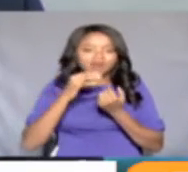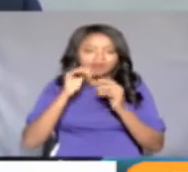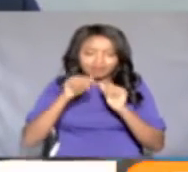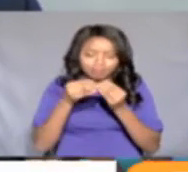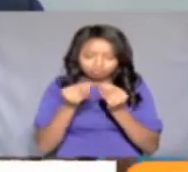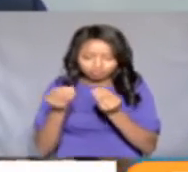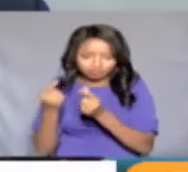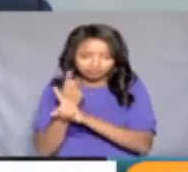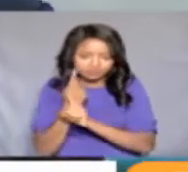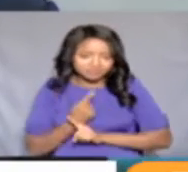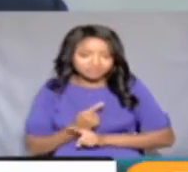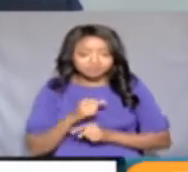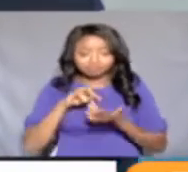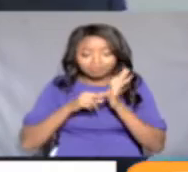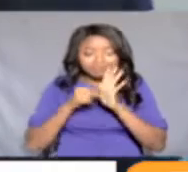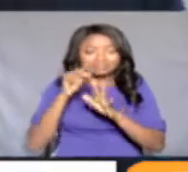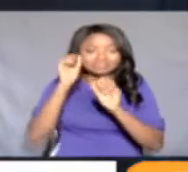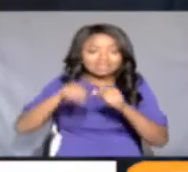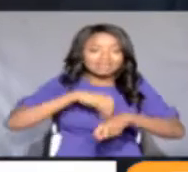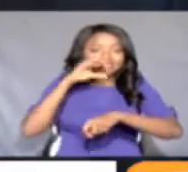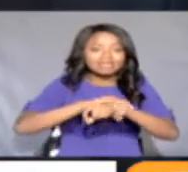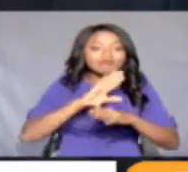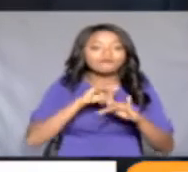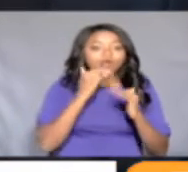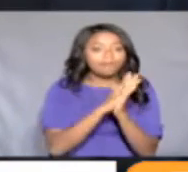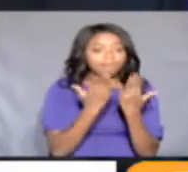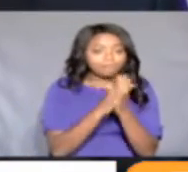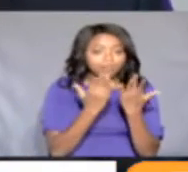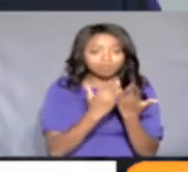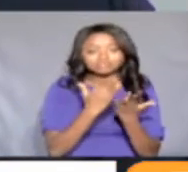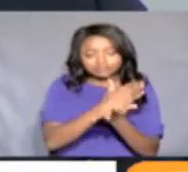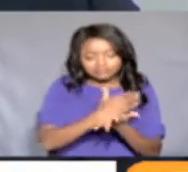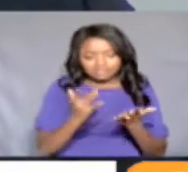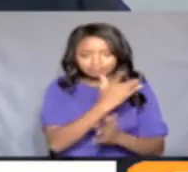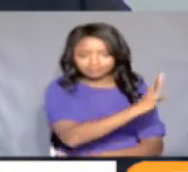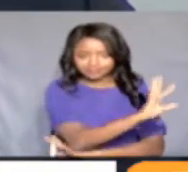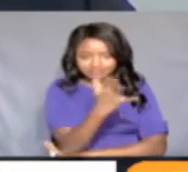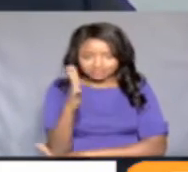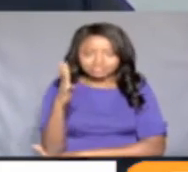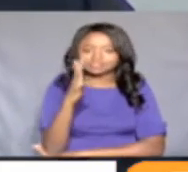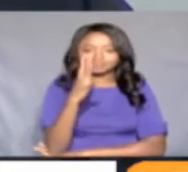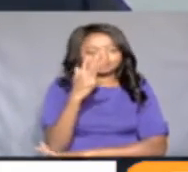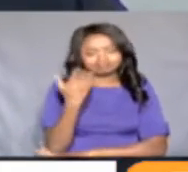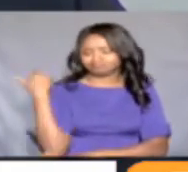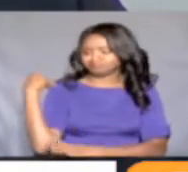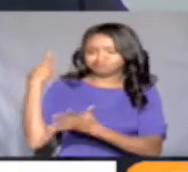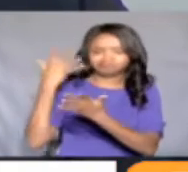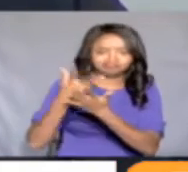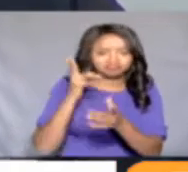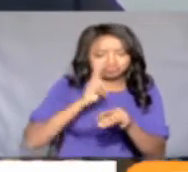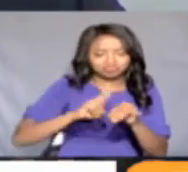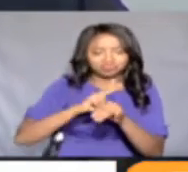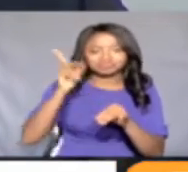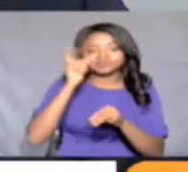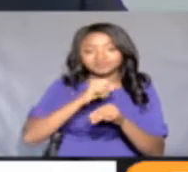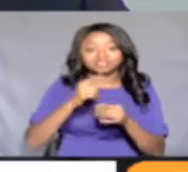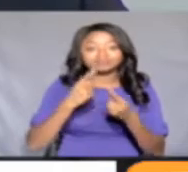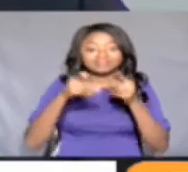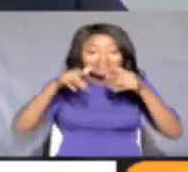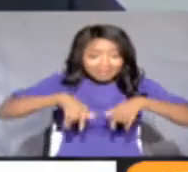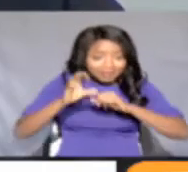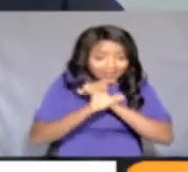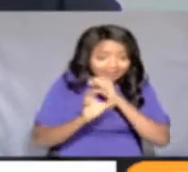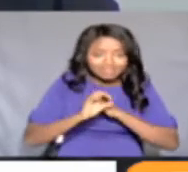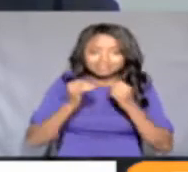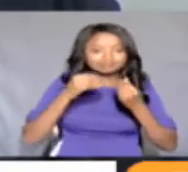these are things that can be found from literature that some of these plants they've been used outside the country, they've been